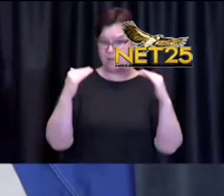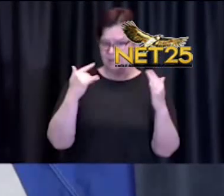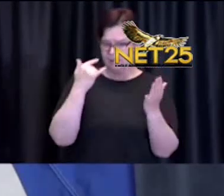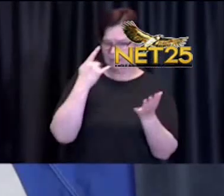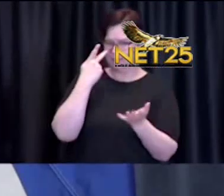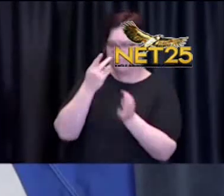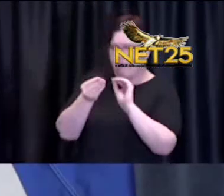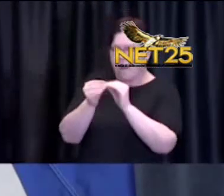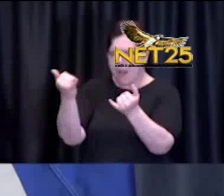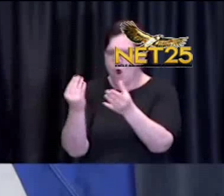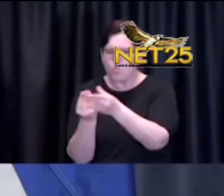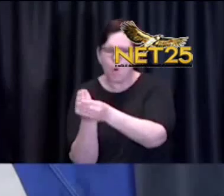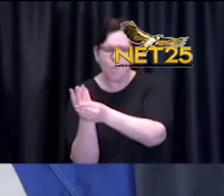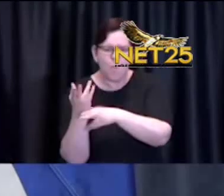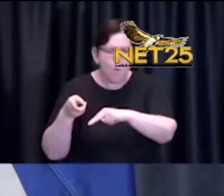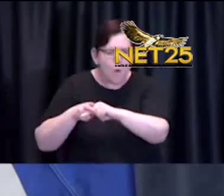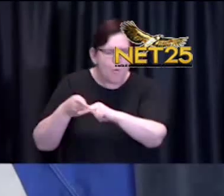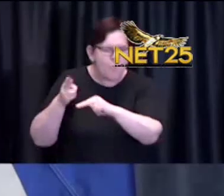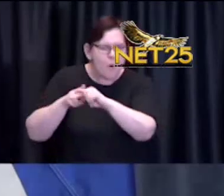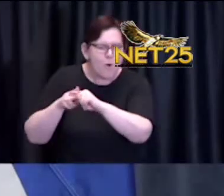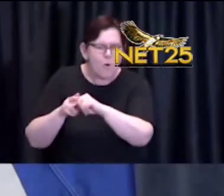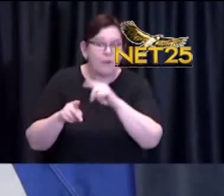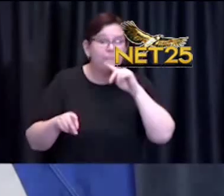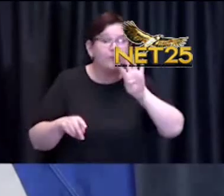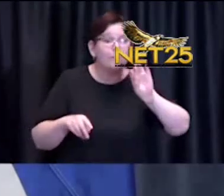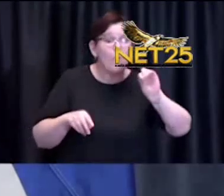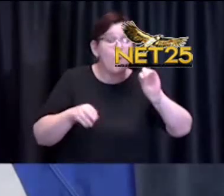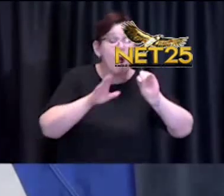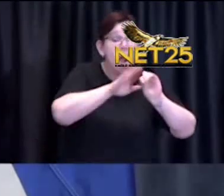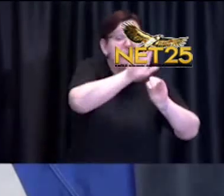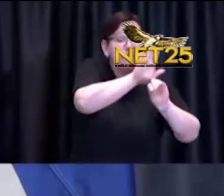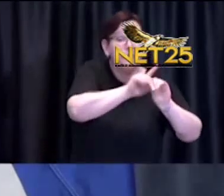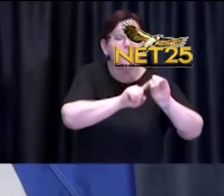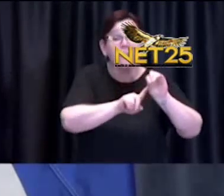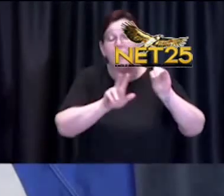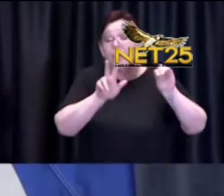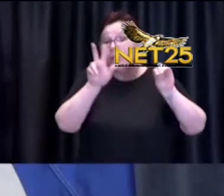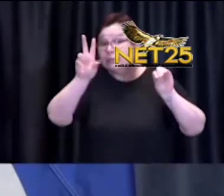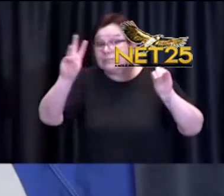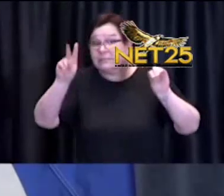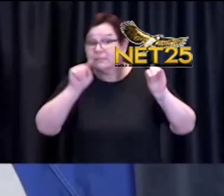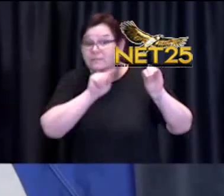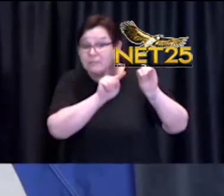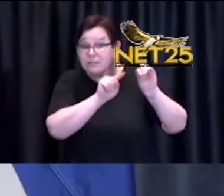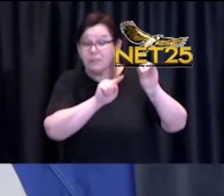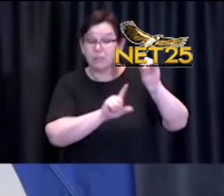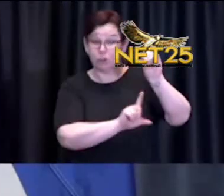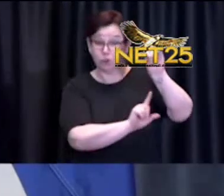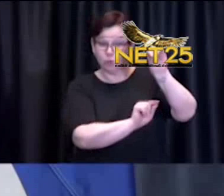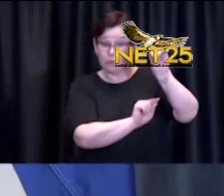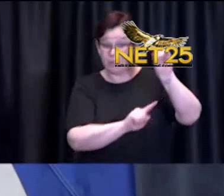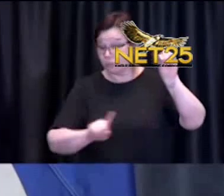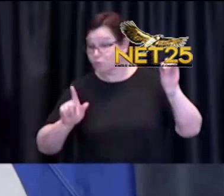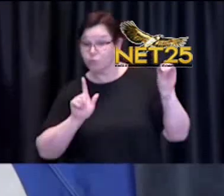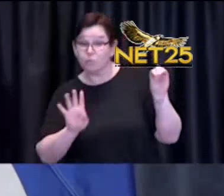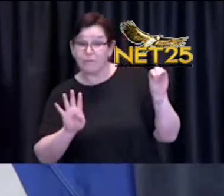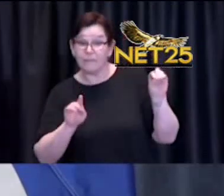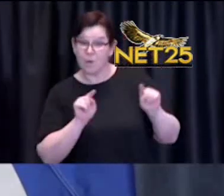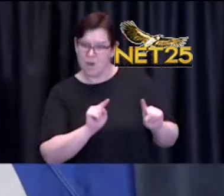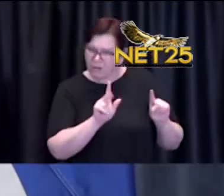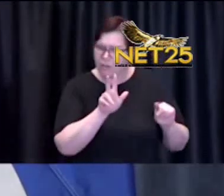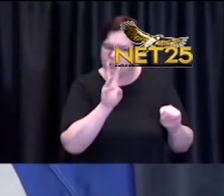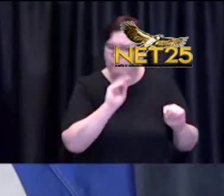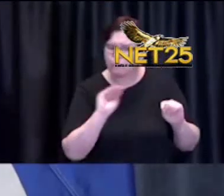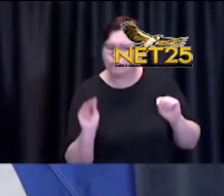with 43% of people 40 plus and even 36% of people between the ages of 20 and 24 have been